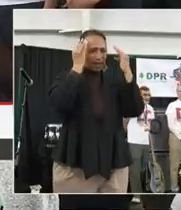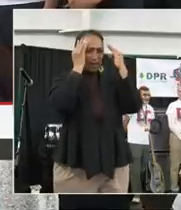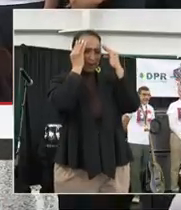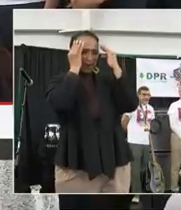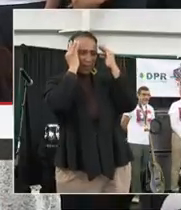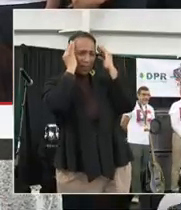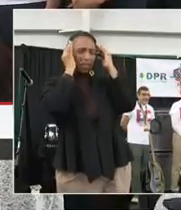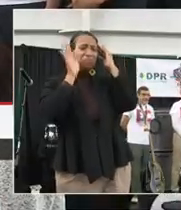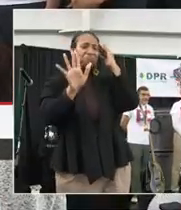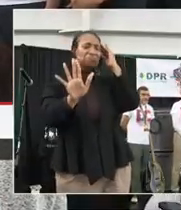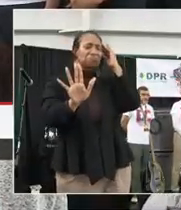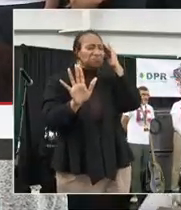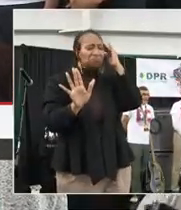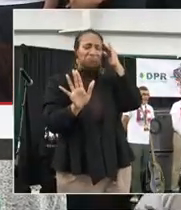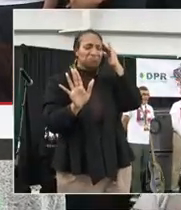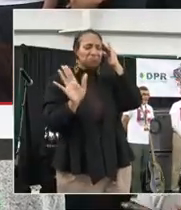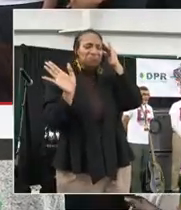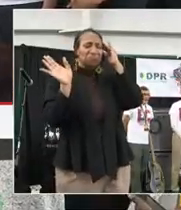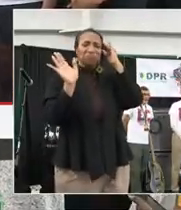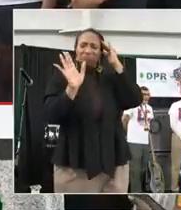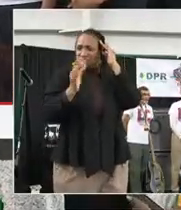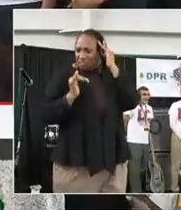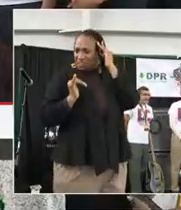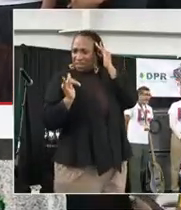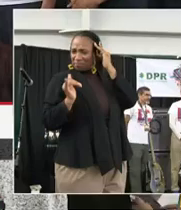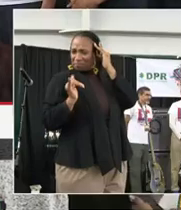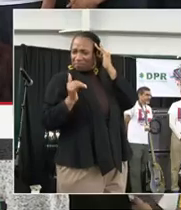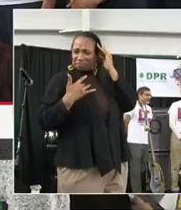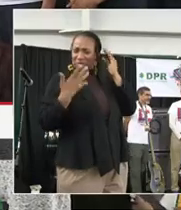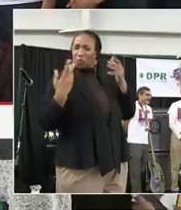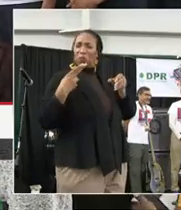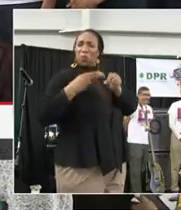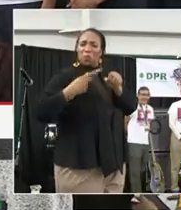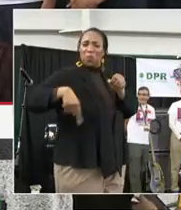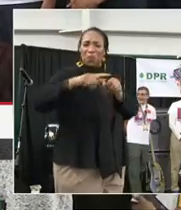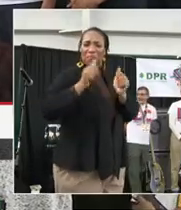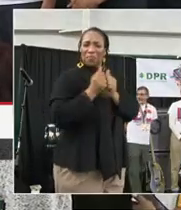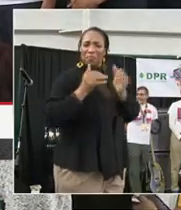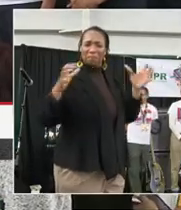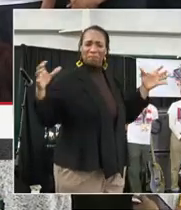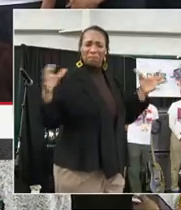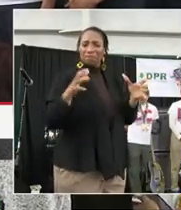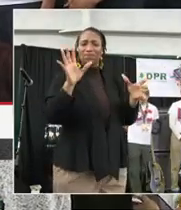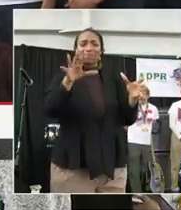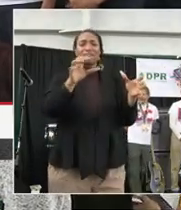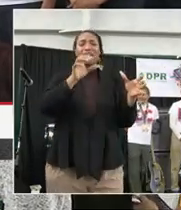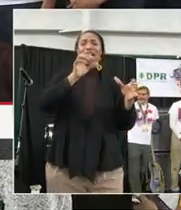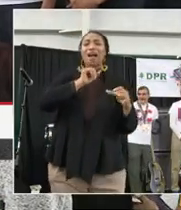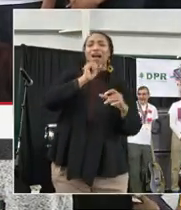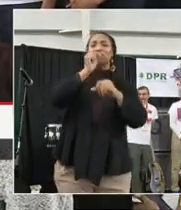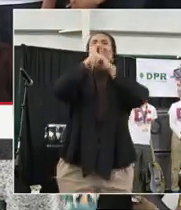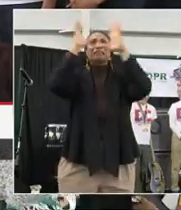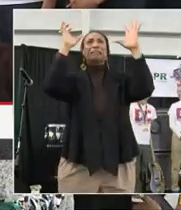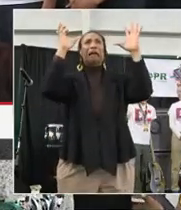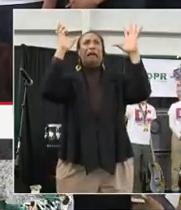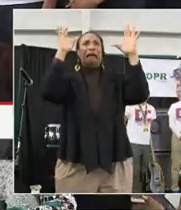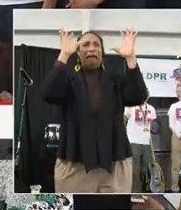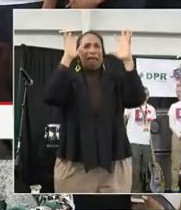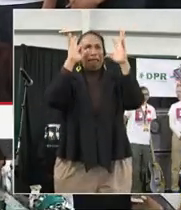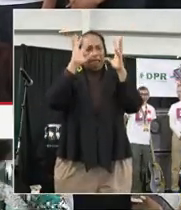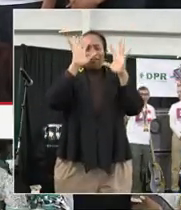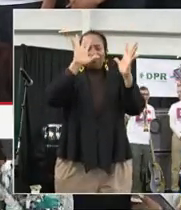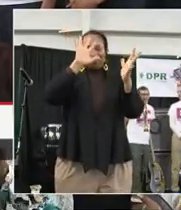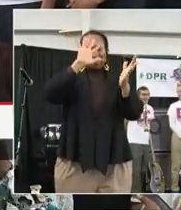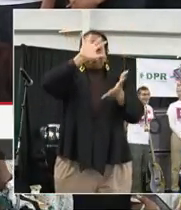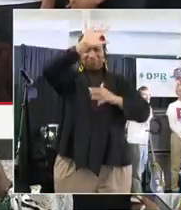continue alongside of you to flip the script on aging. I was back here cheering hard